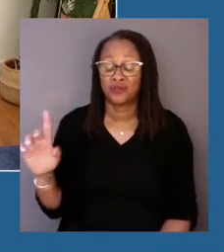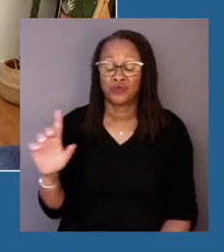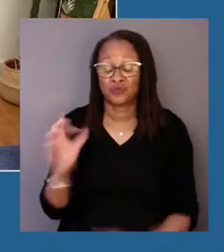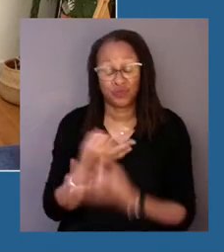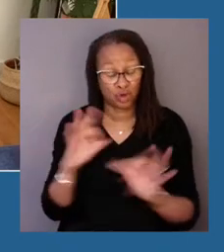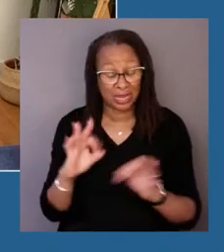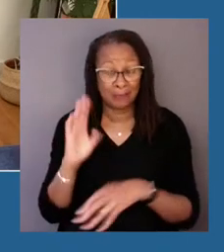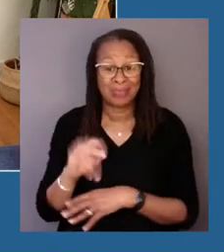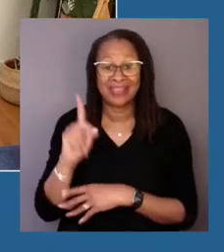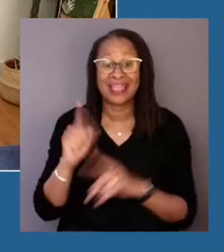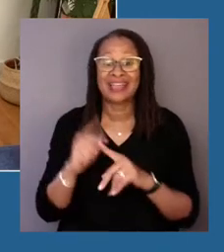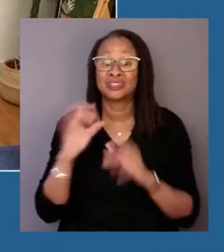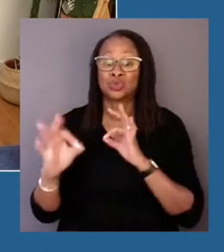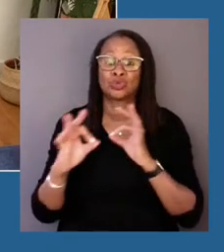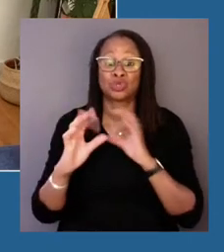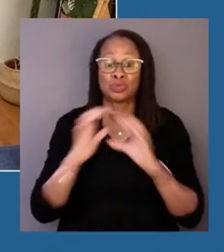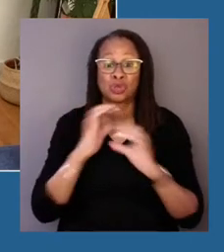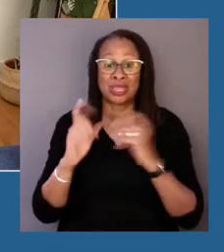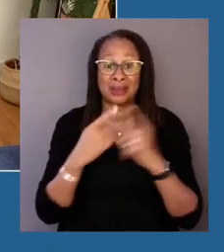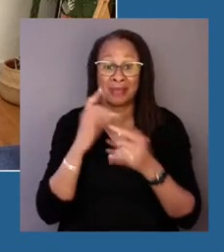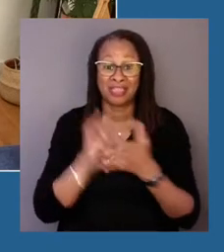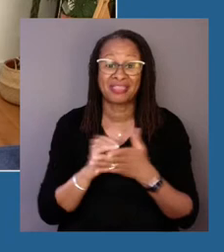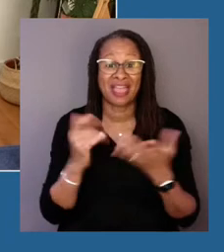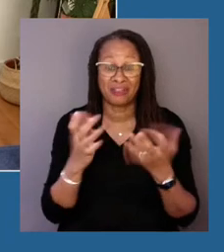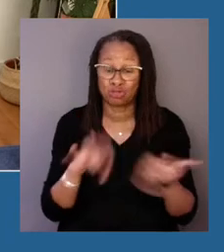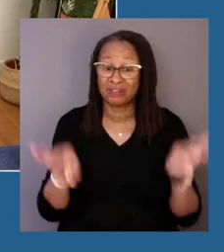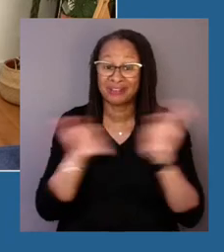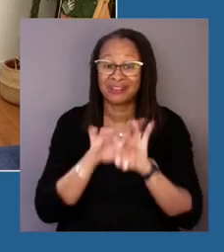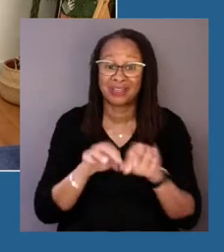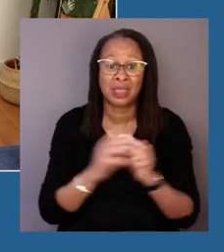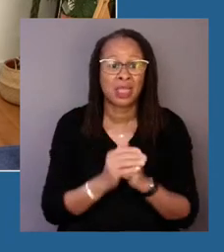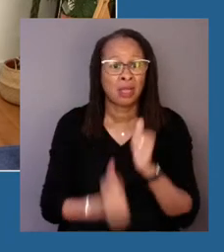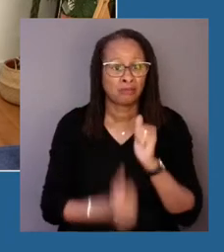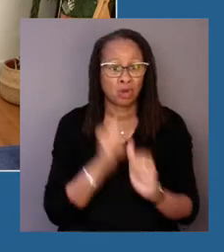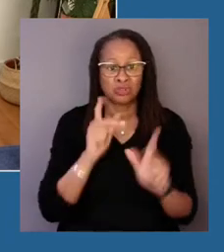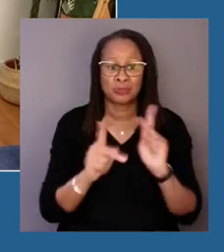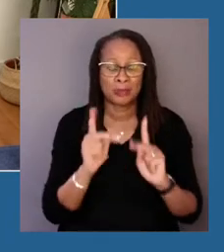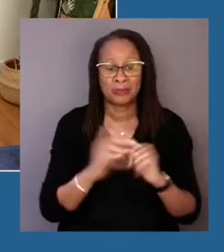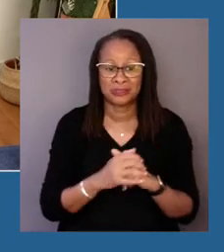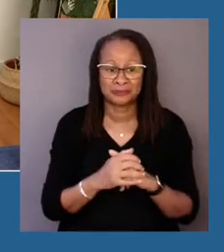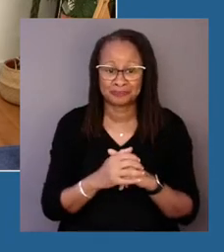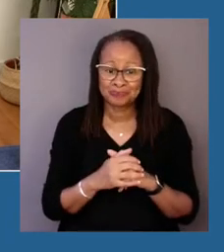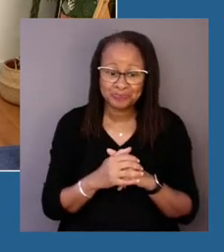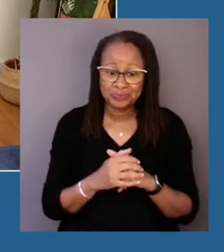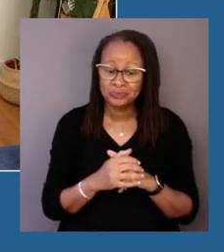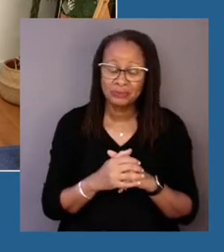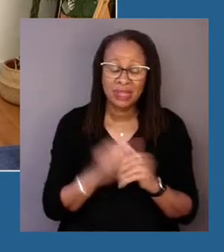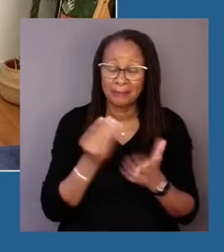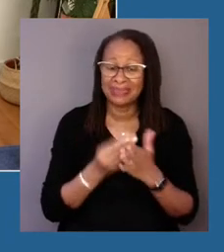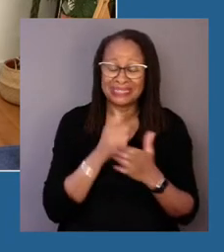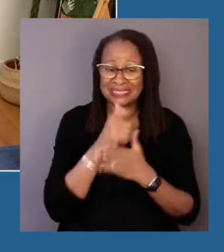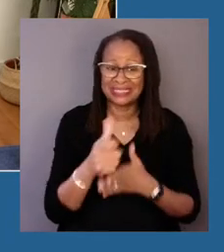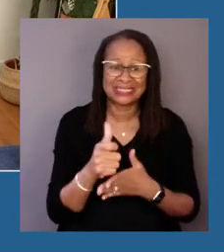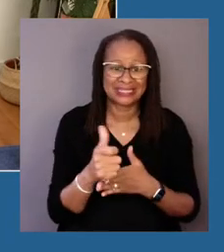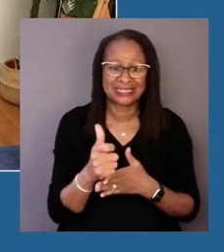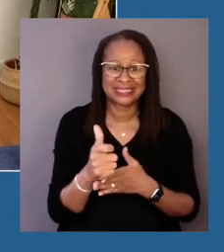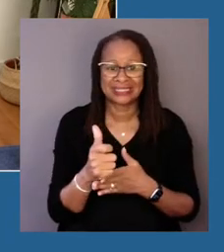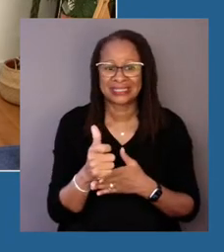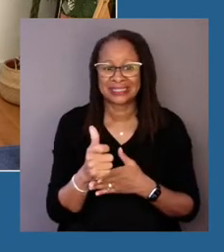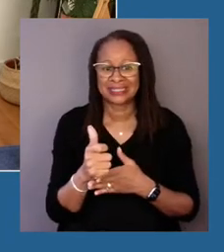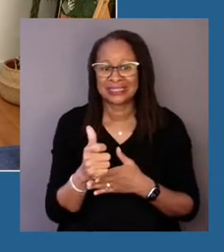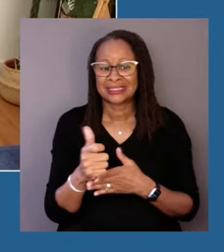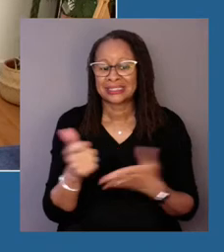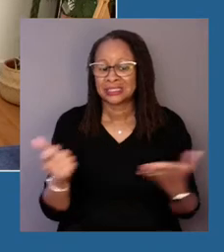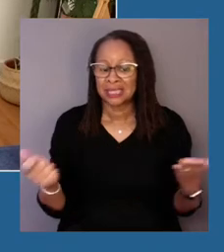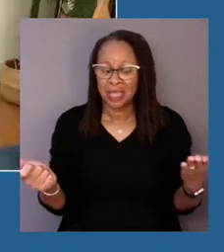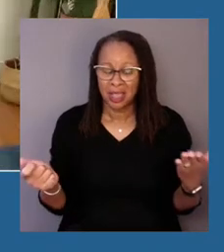critically, because most people's checking accounts don't represent a sizable enough sum to dent Chase's sense